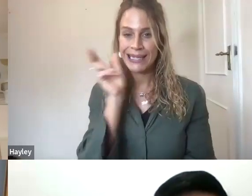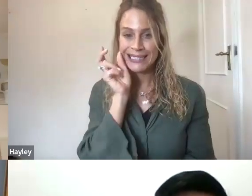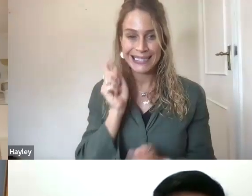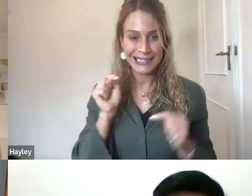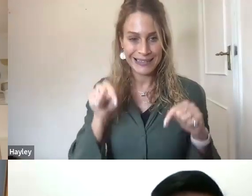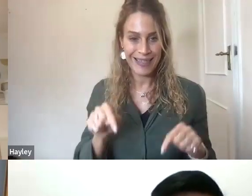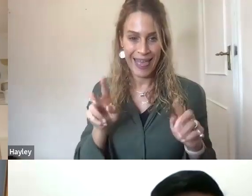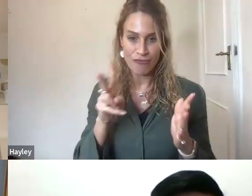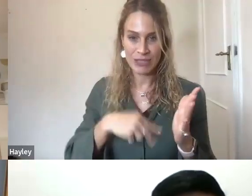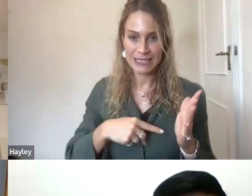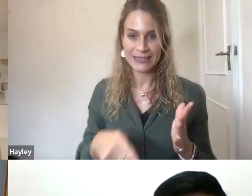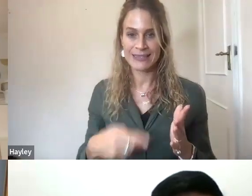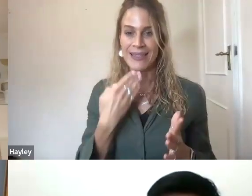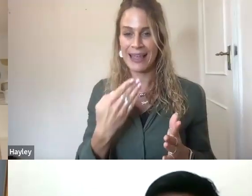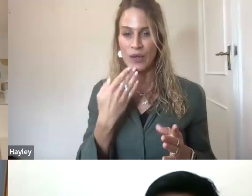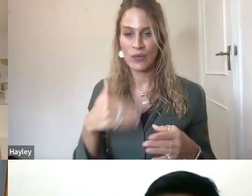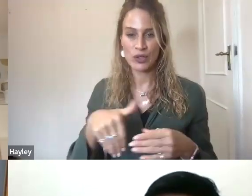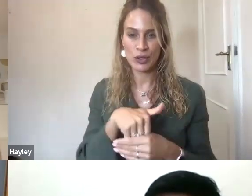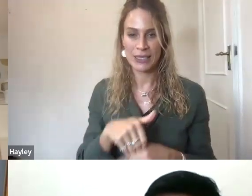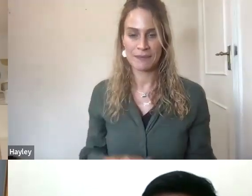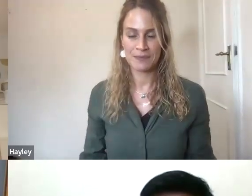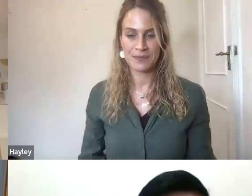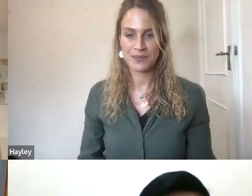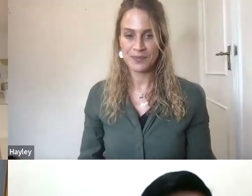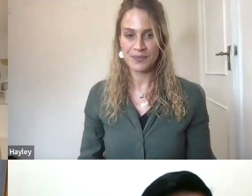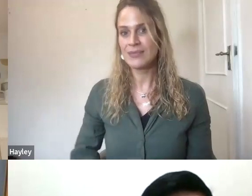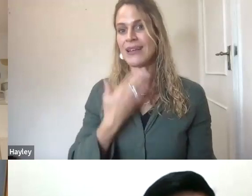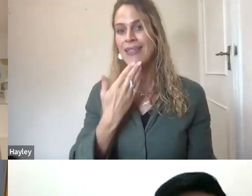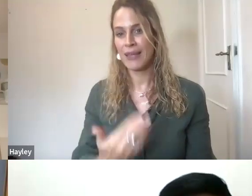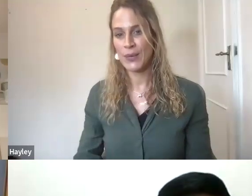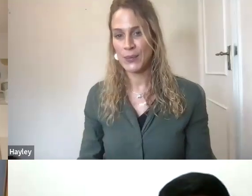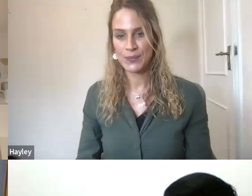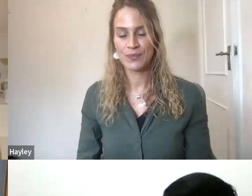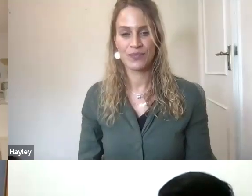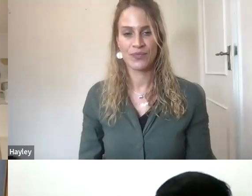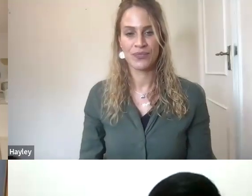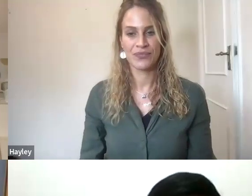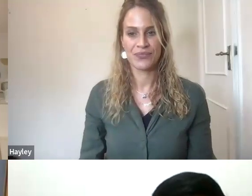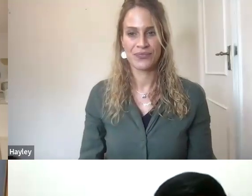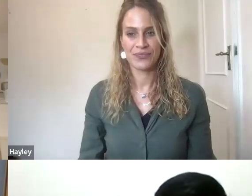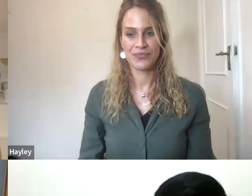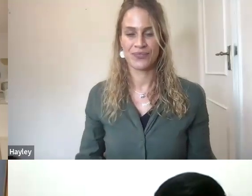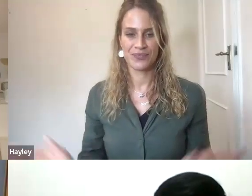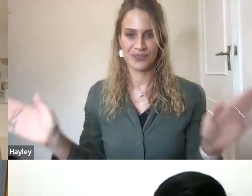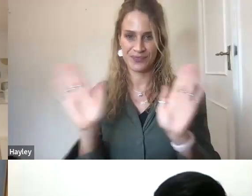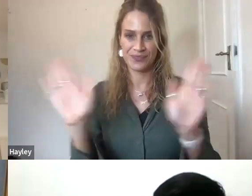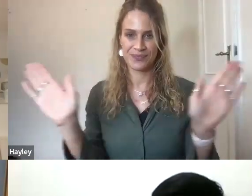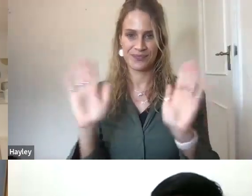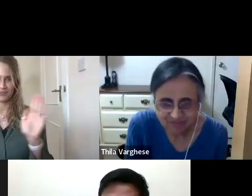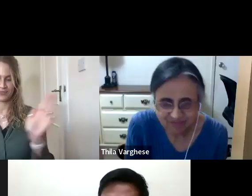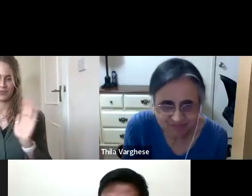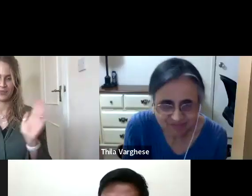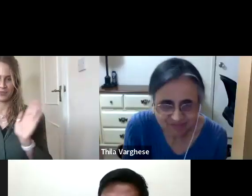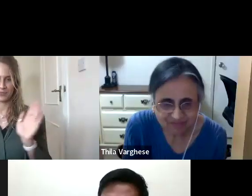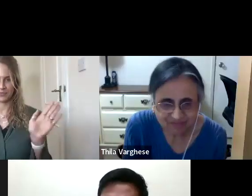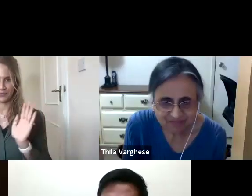you for joining us today. Thank you. Thank you so much.